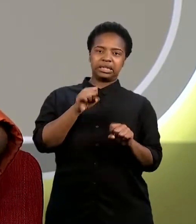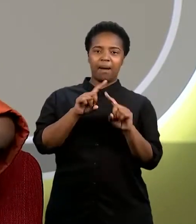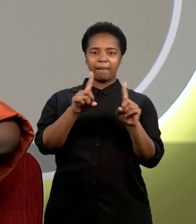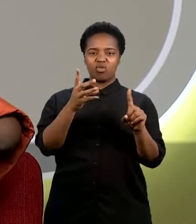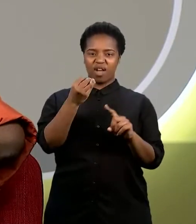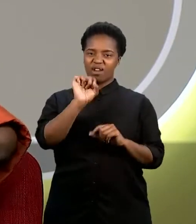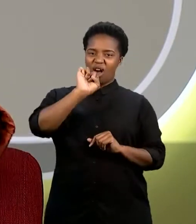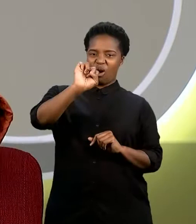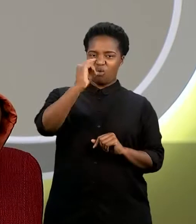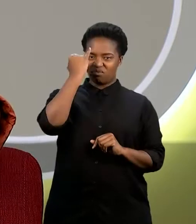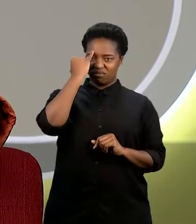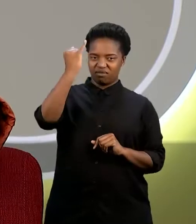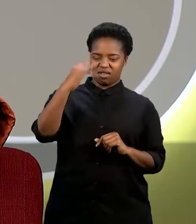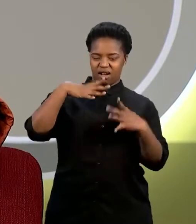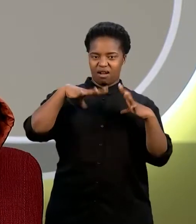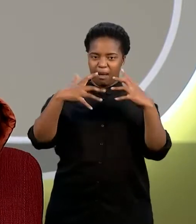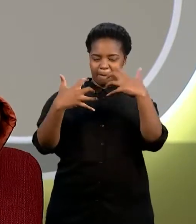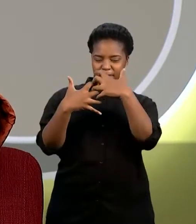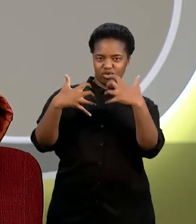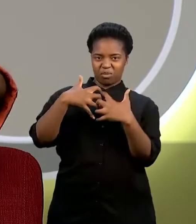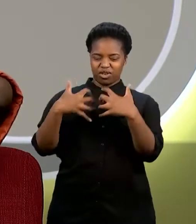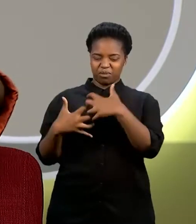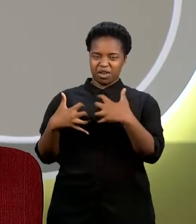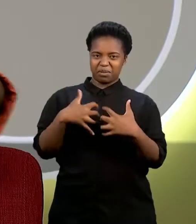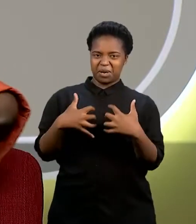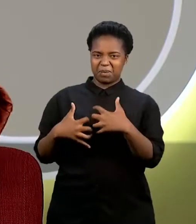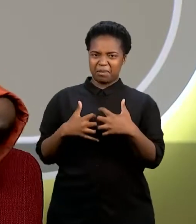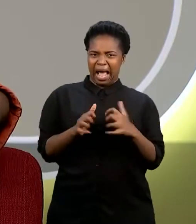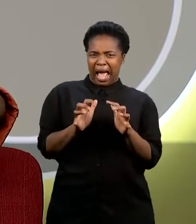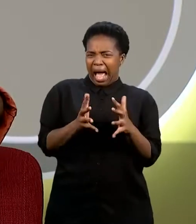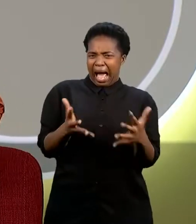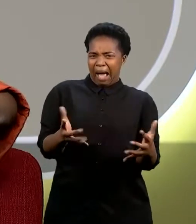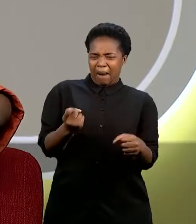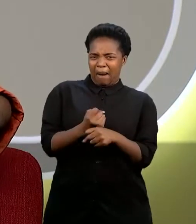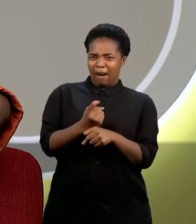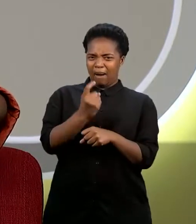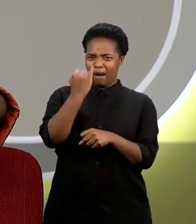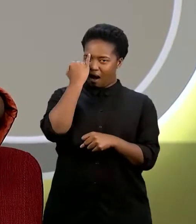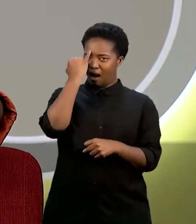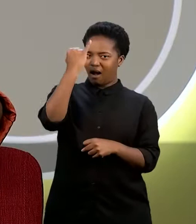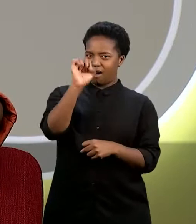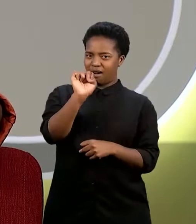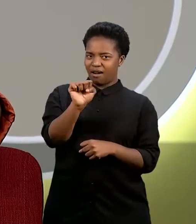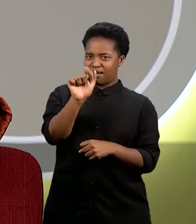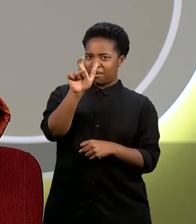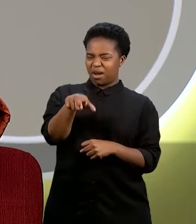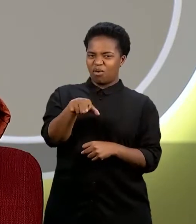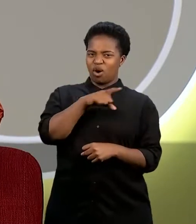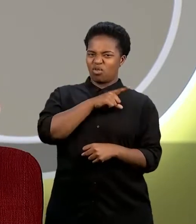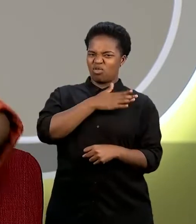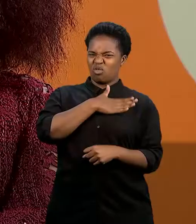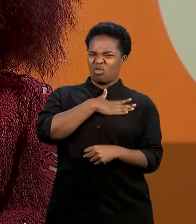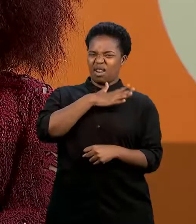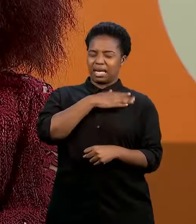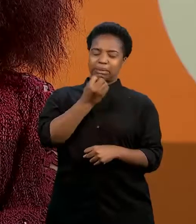we create a style sa hao ka diphatlo tse ding tse ding. Hobaneng ho le bohlokwa ha ka lore o create style more than hore o be motho a rakang di